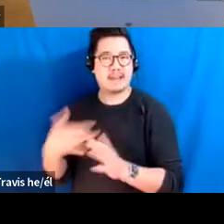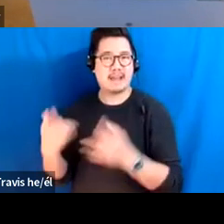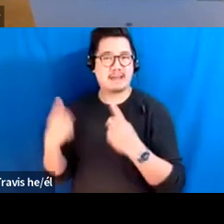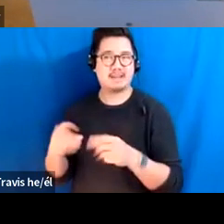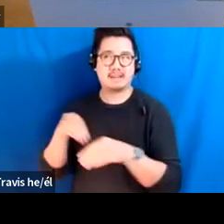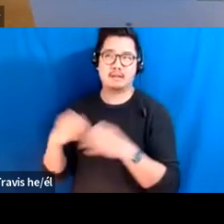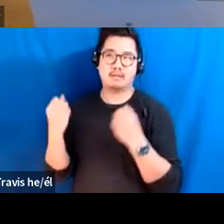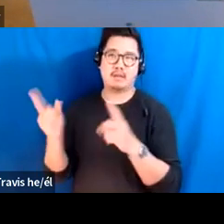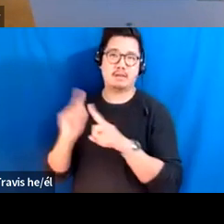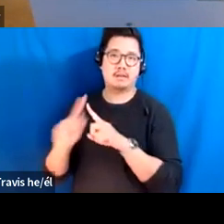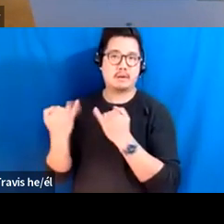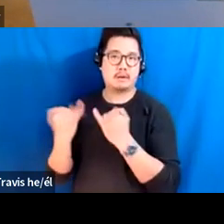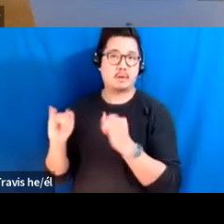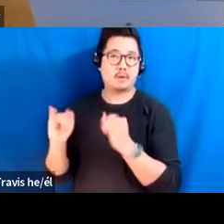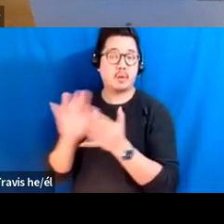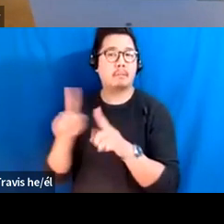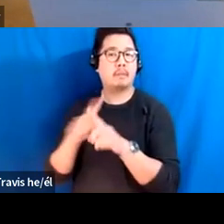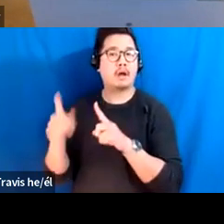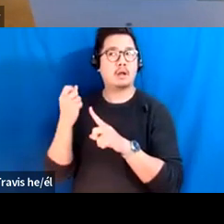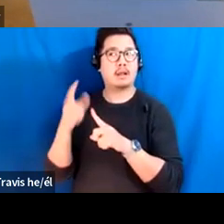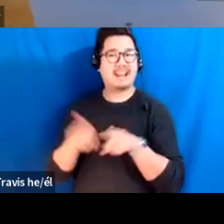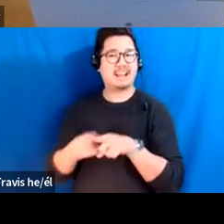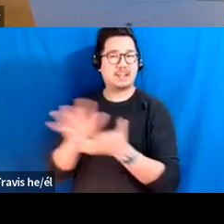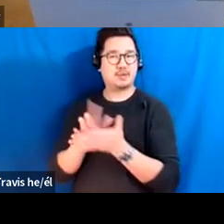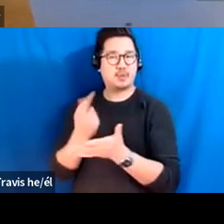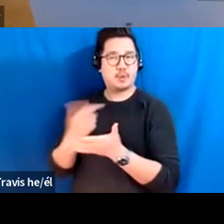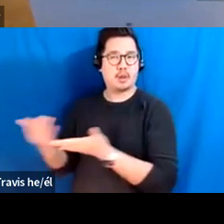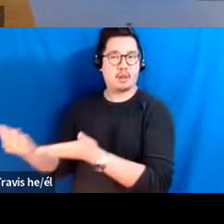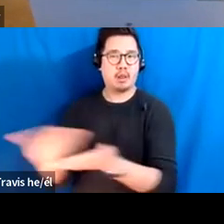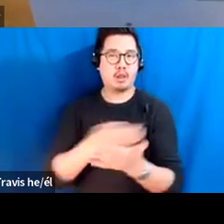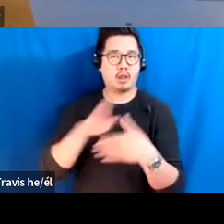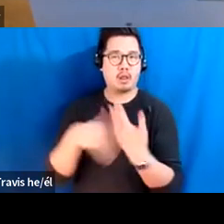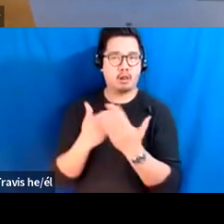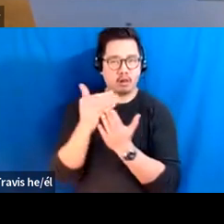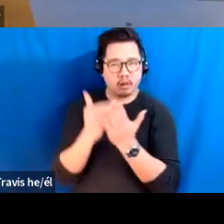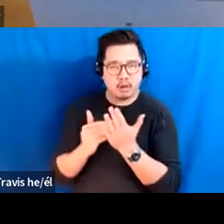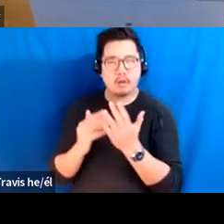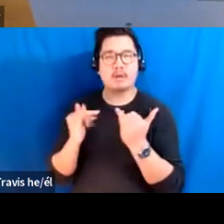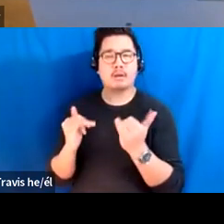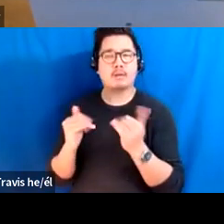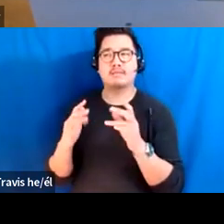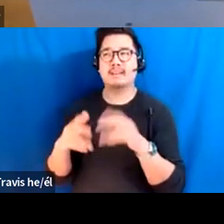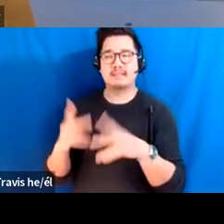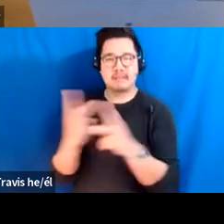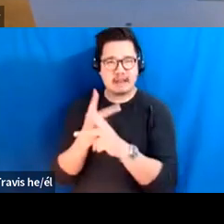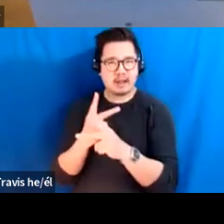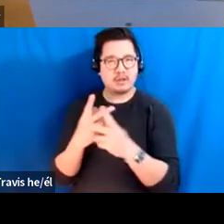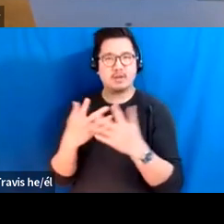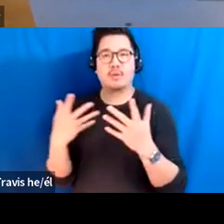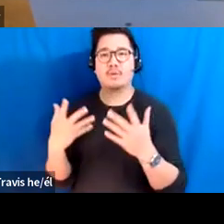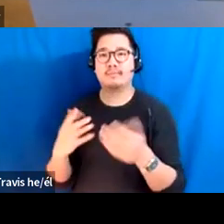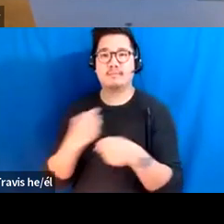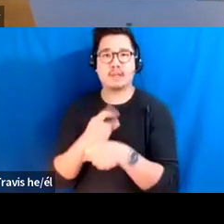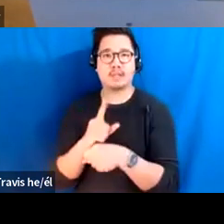but we want to collect that as a district and look at how we are equitably having offerings and